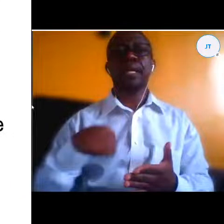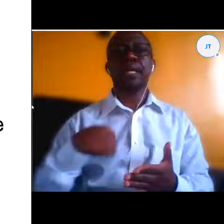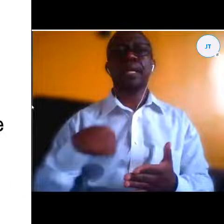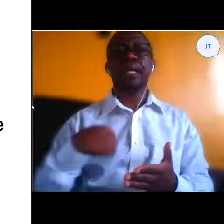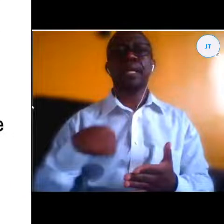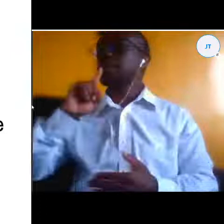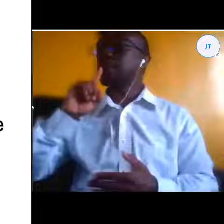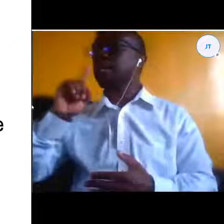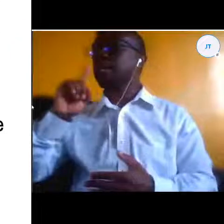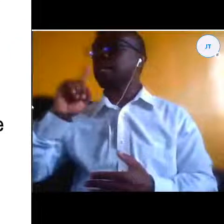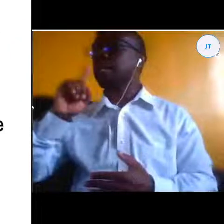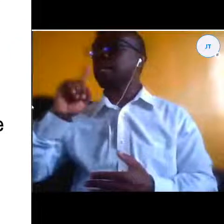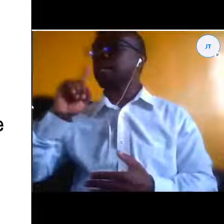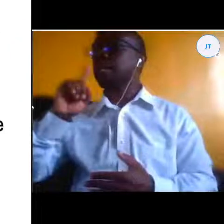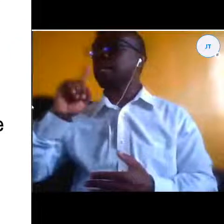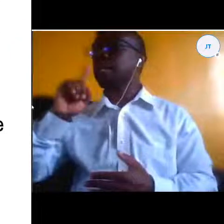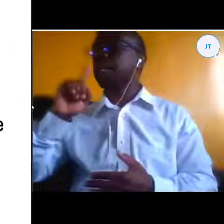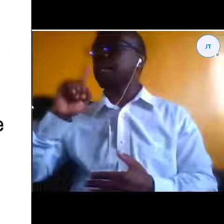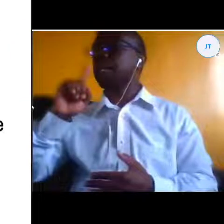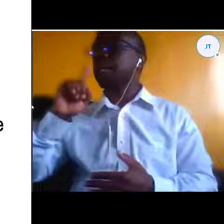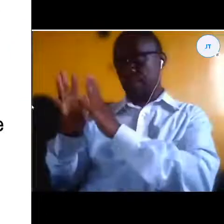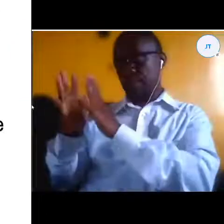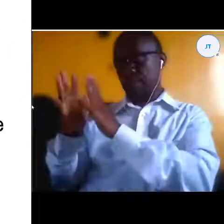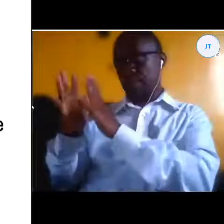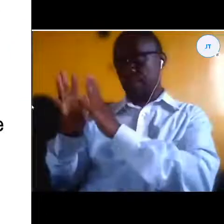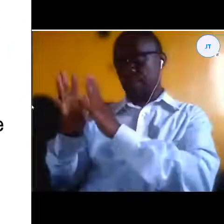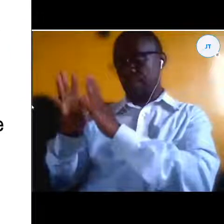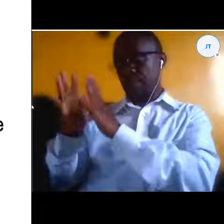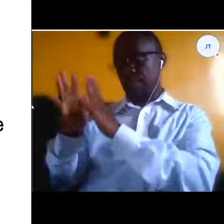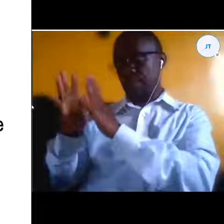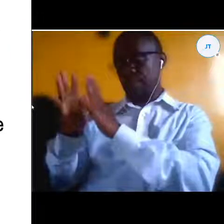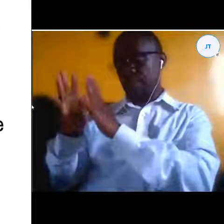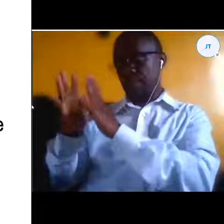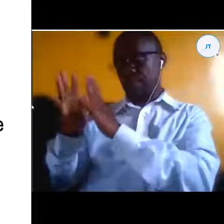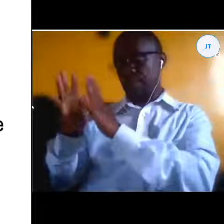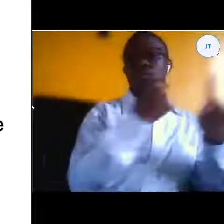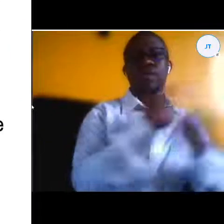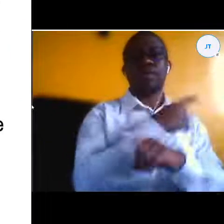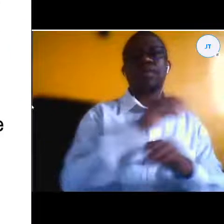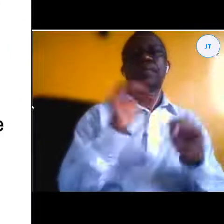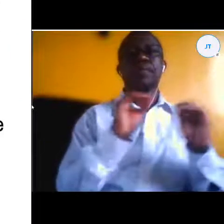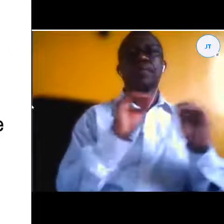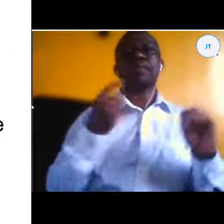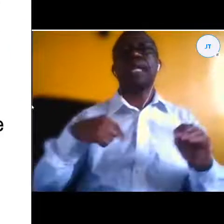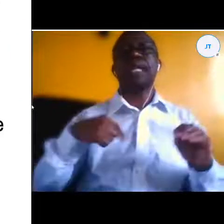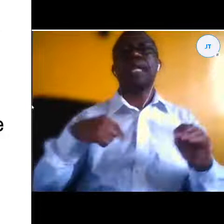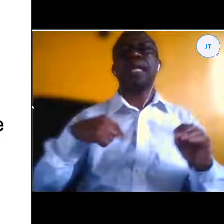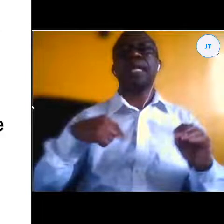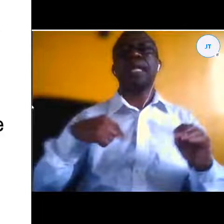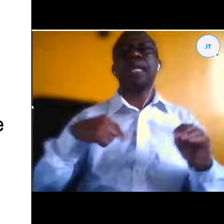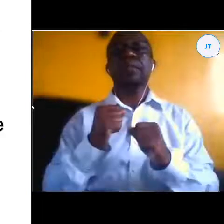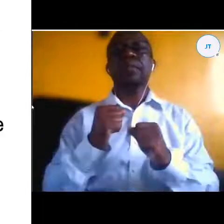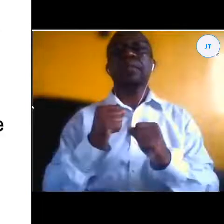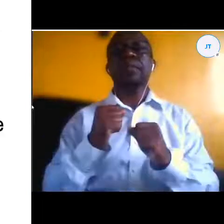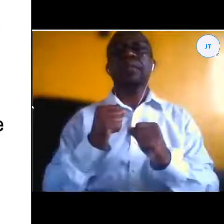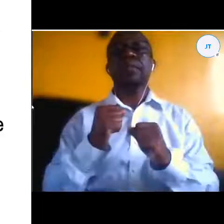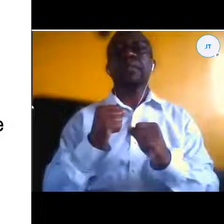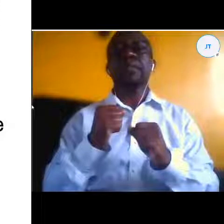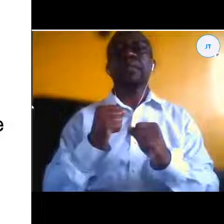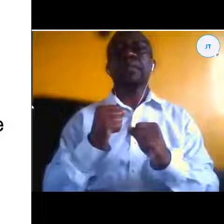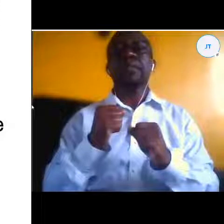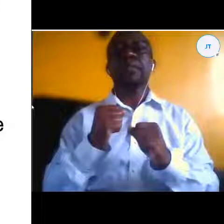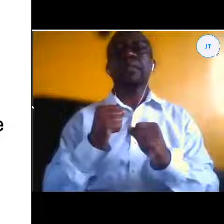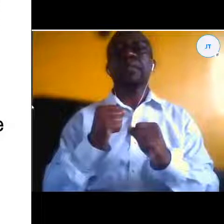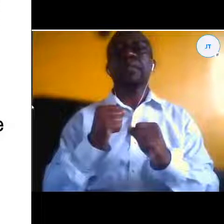I say and not what I do. We should be seen to talk and practice what we are saying, insofar as